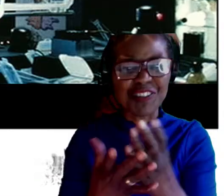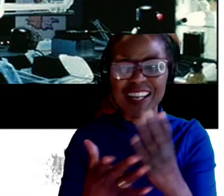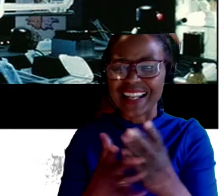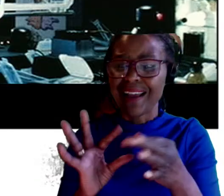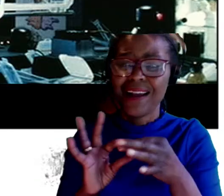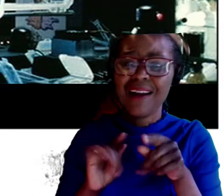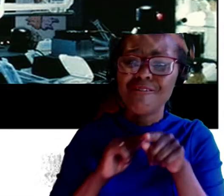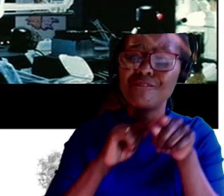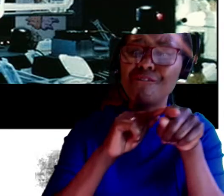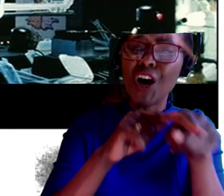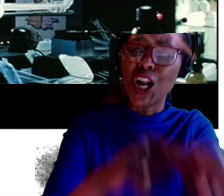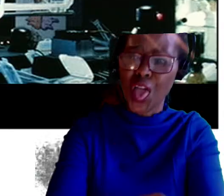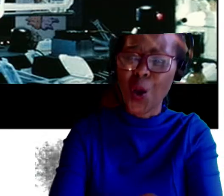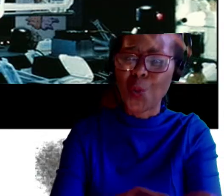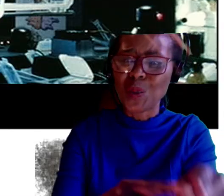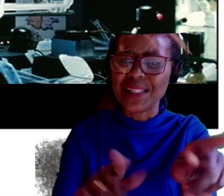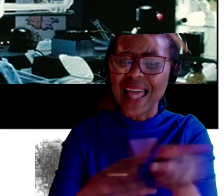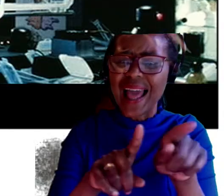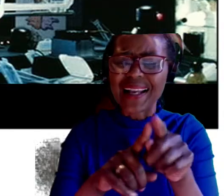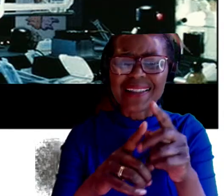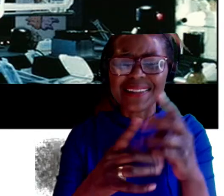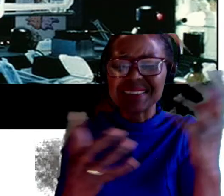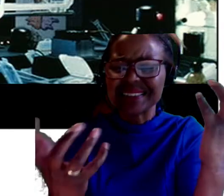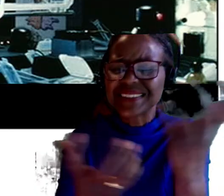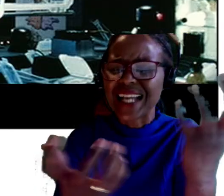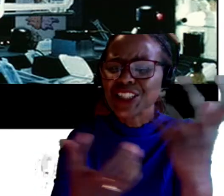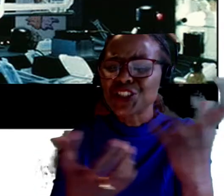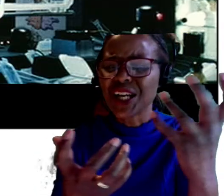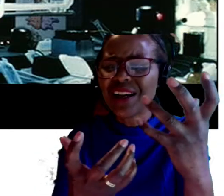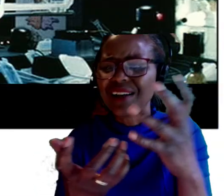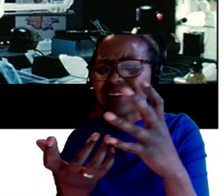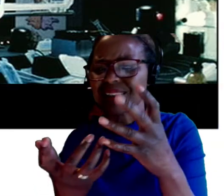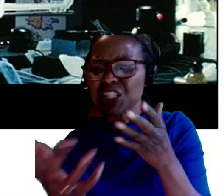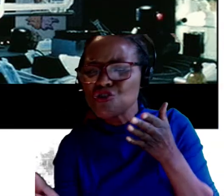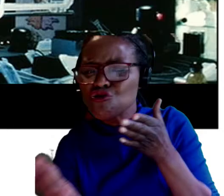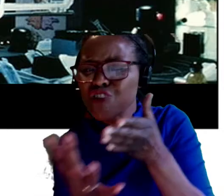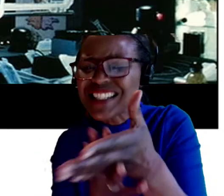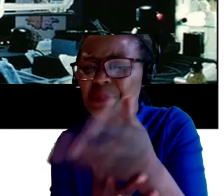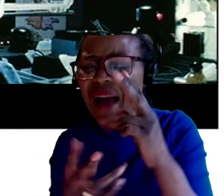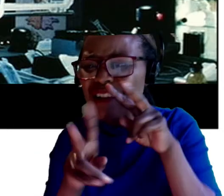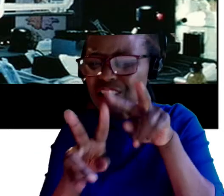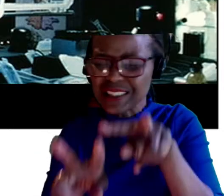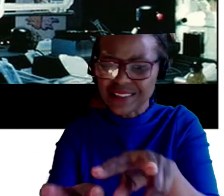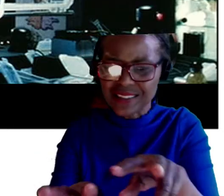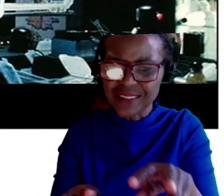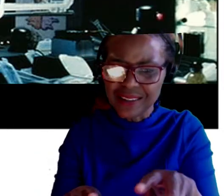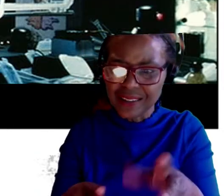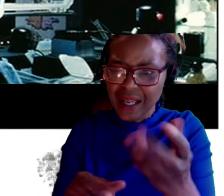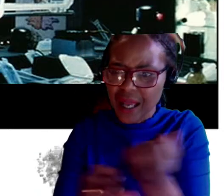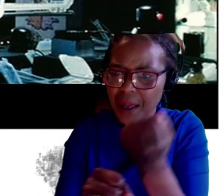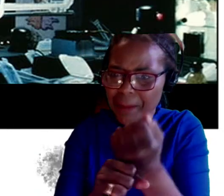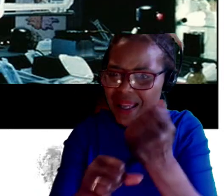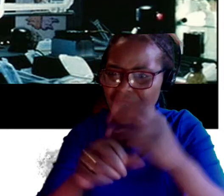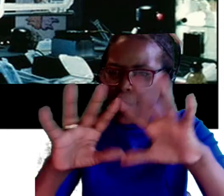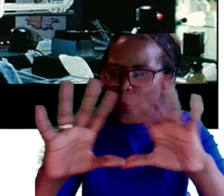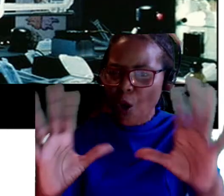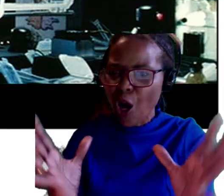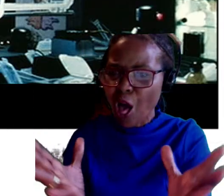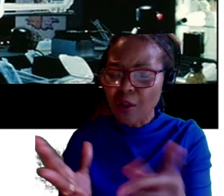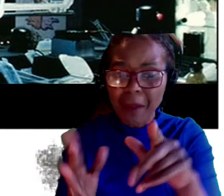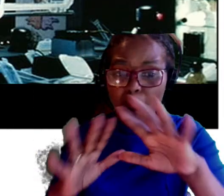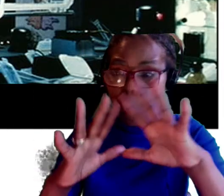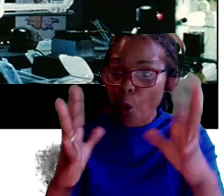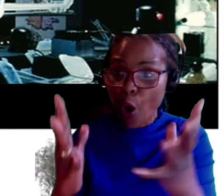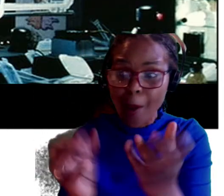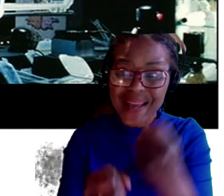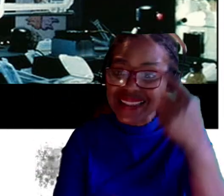this dangerous transparency, literally. It's world building, even if that world makes no sense at all the second you